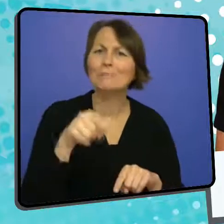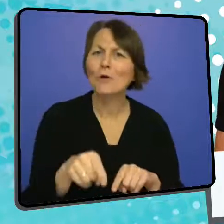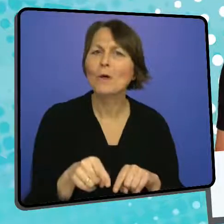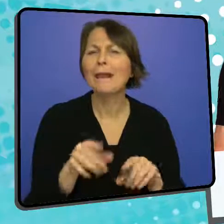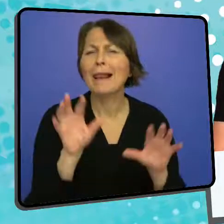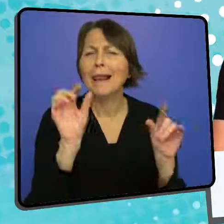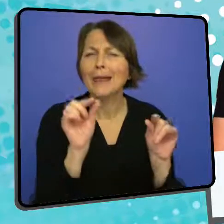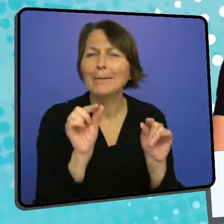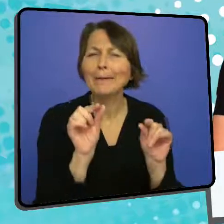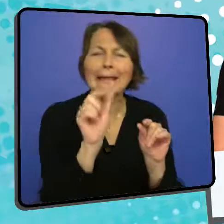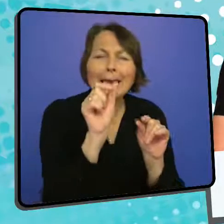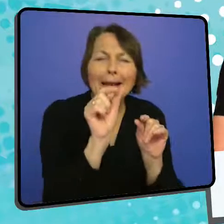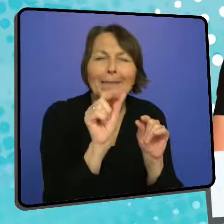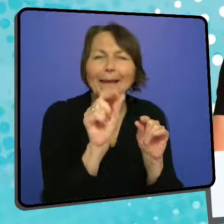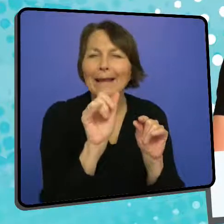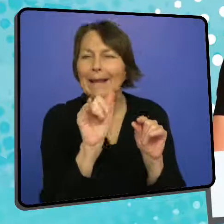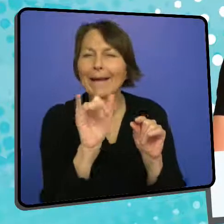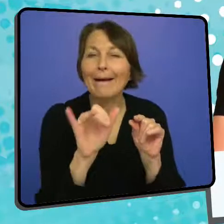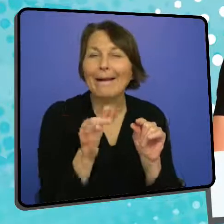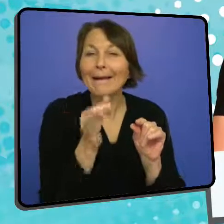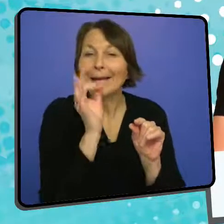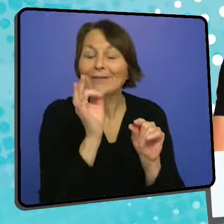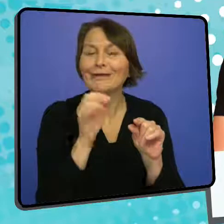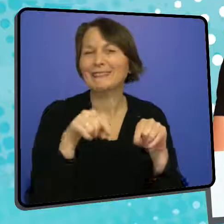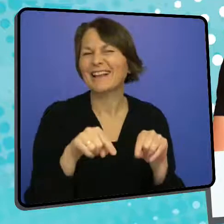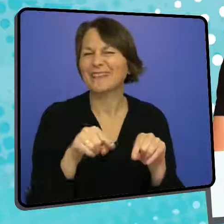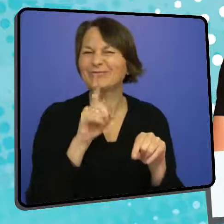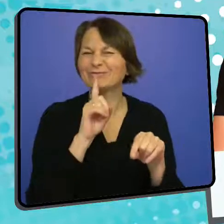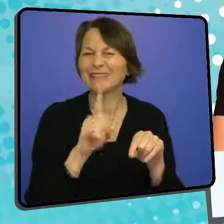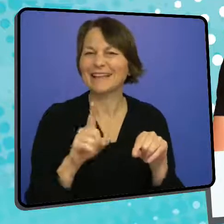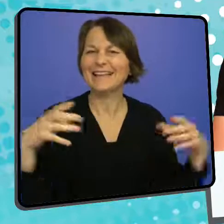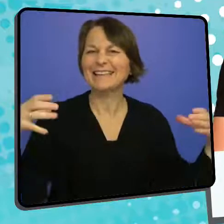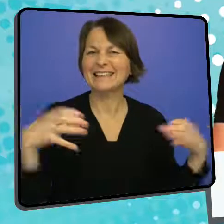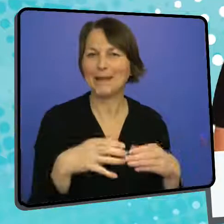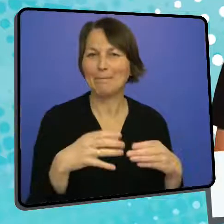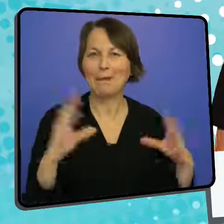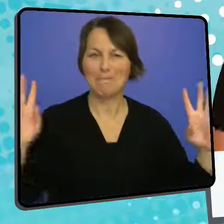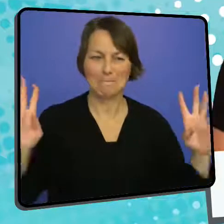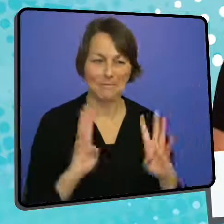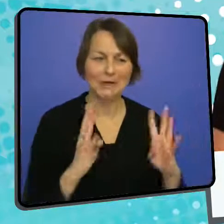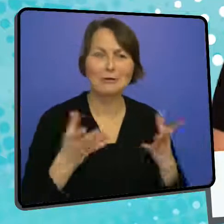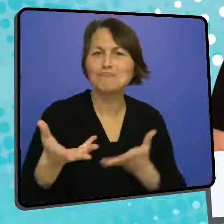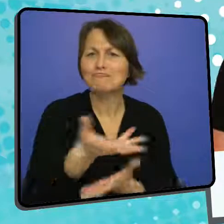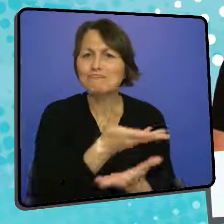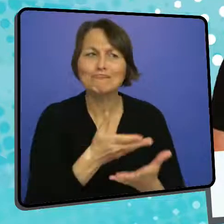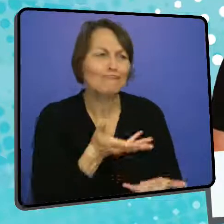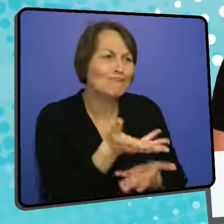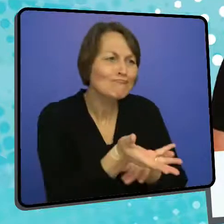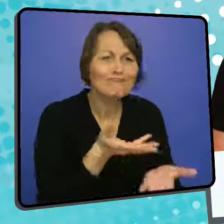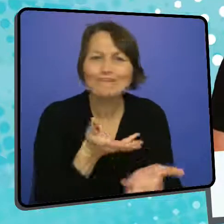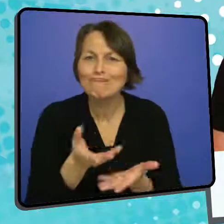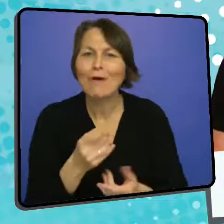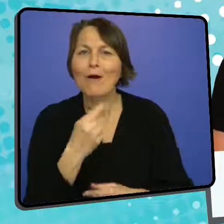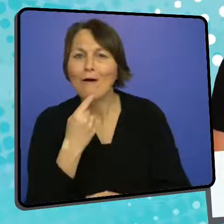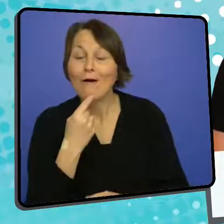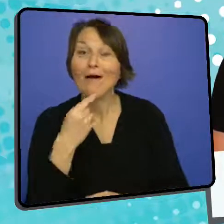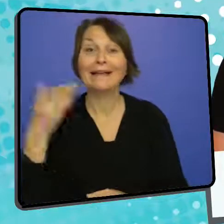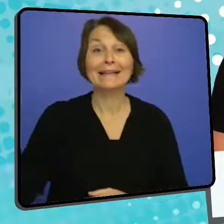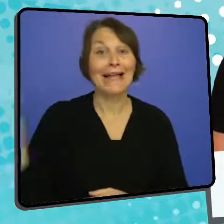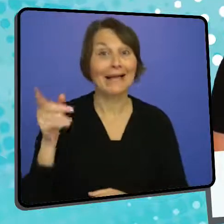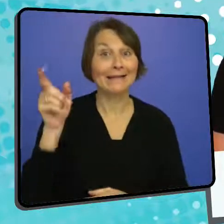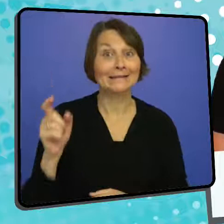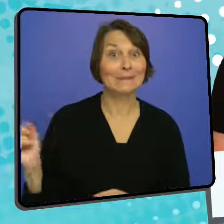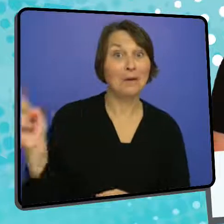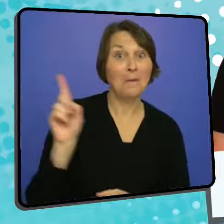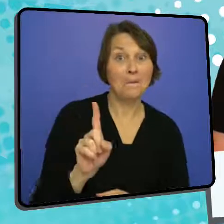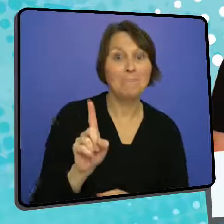which is basically a friendly Teams meeting where we can all have a chat ourselves, our guests, and you can